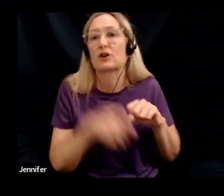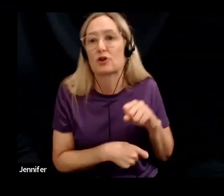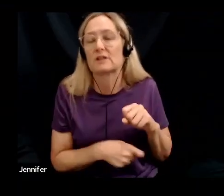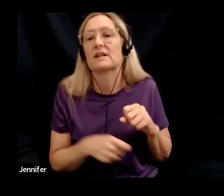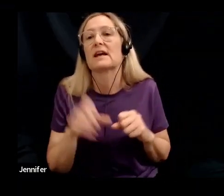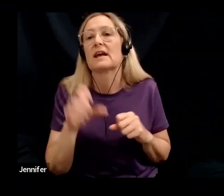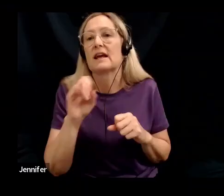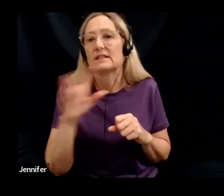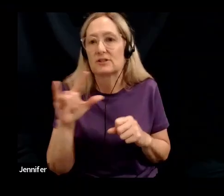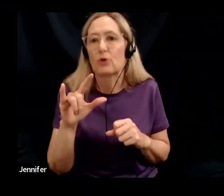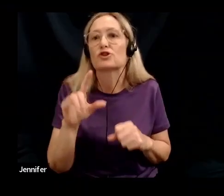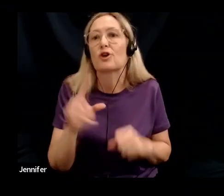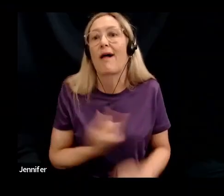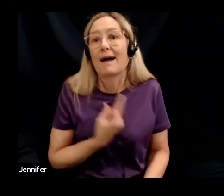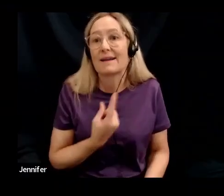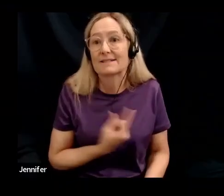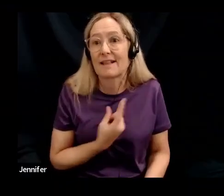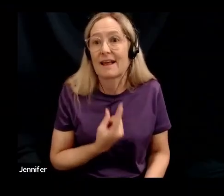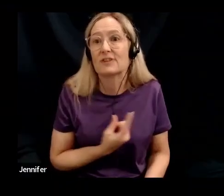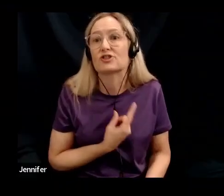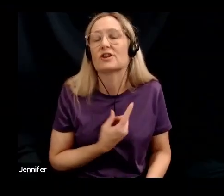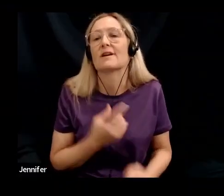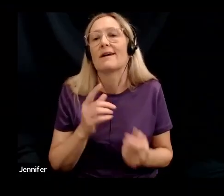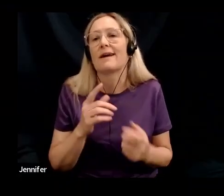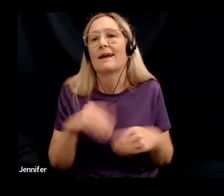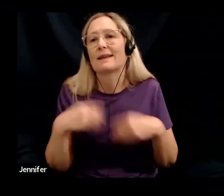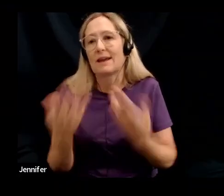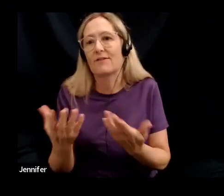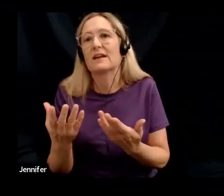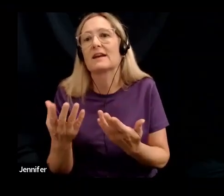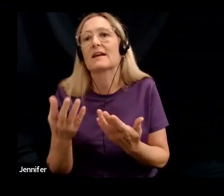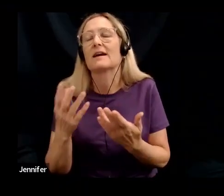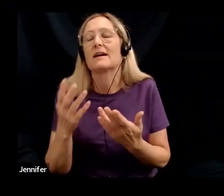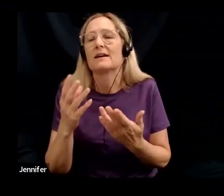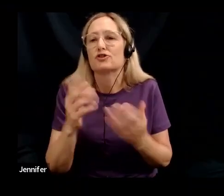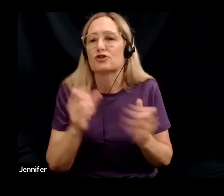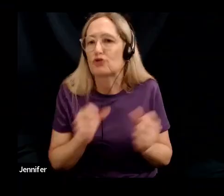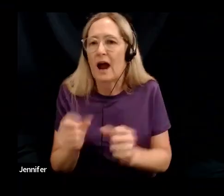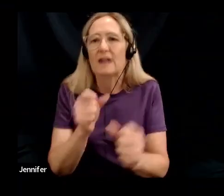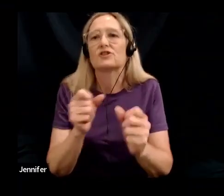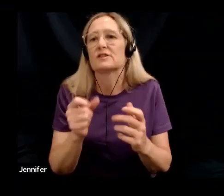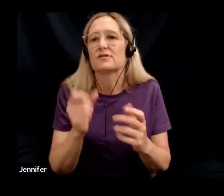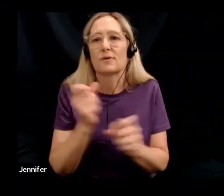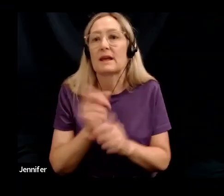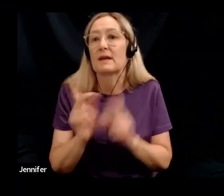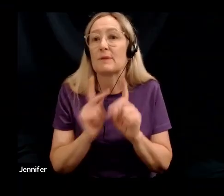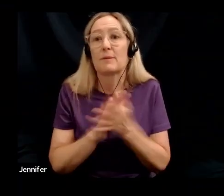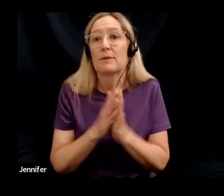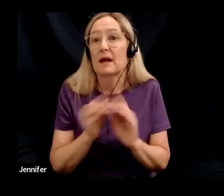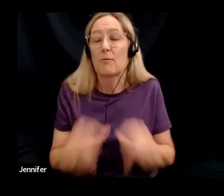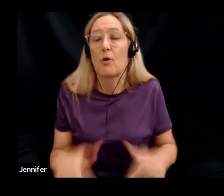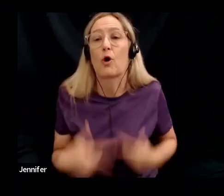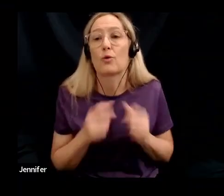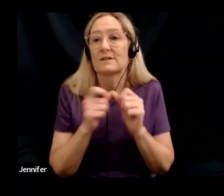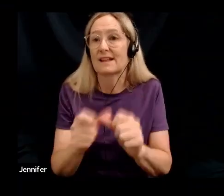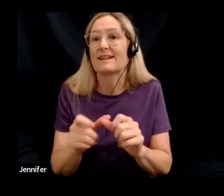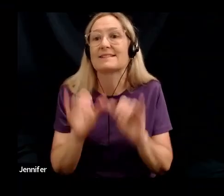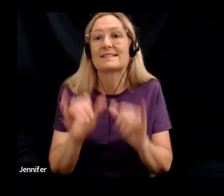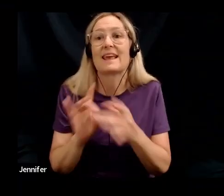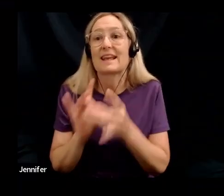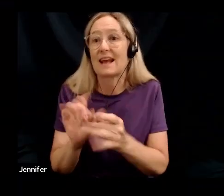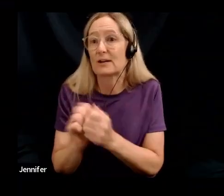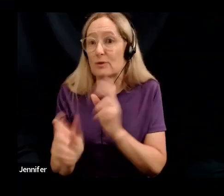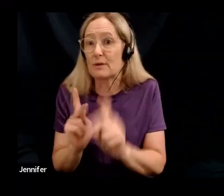social isolation, and offering practical strategies for building resilience, staying connected, and knowing when to seek